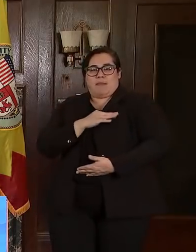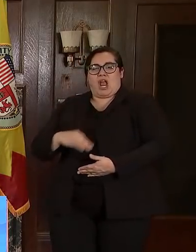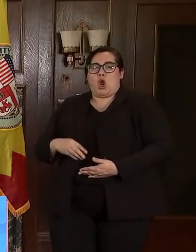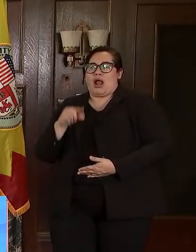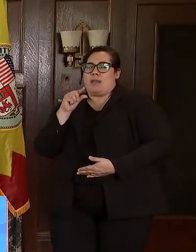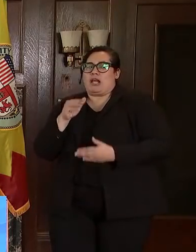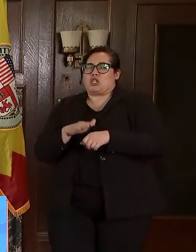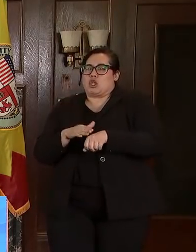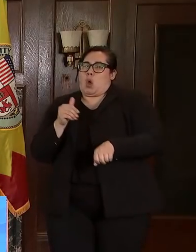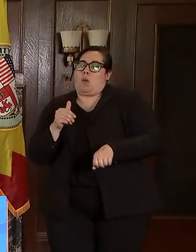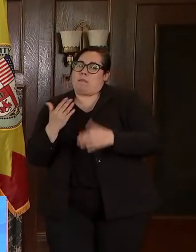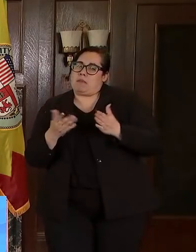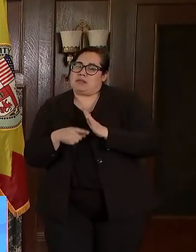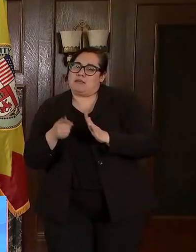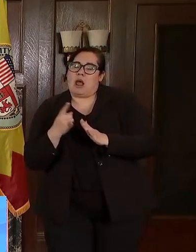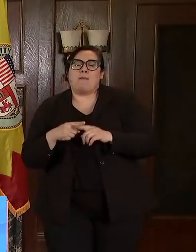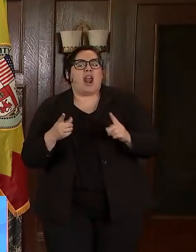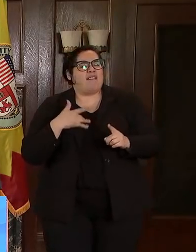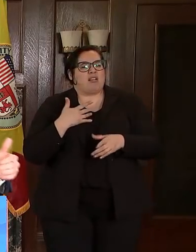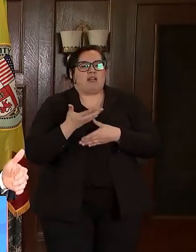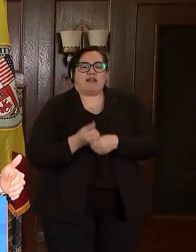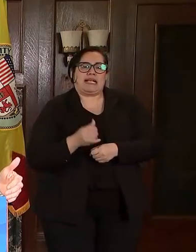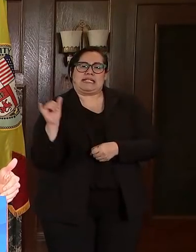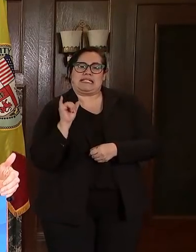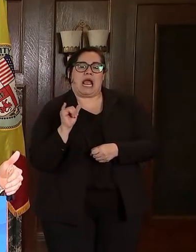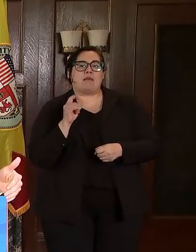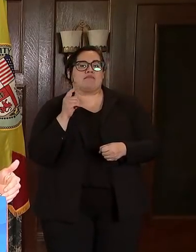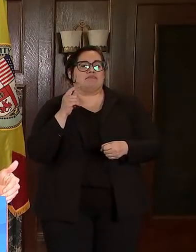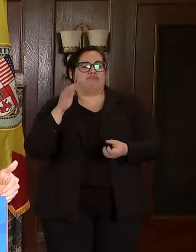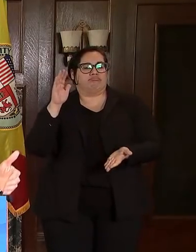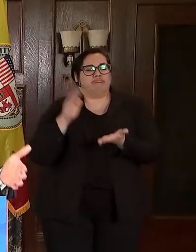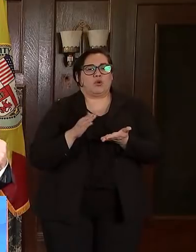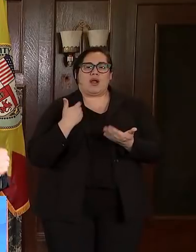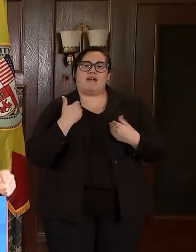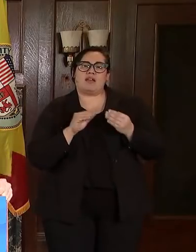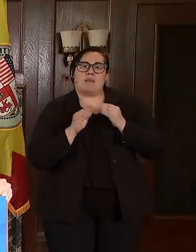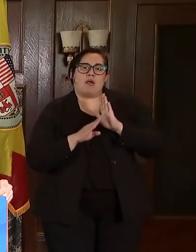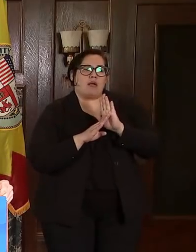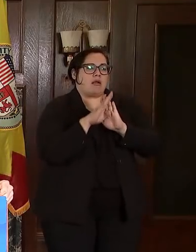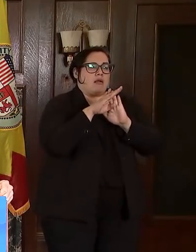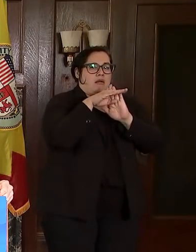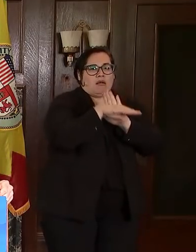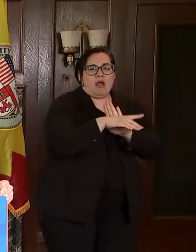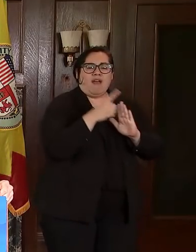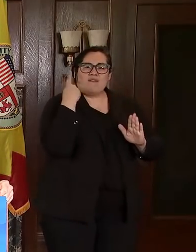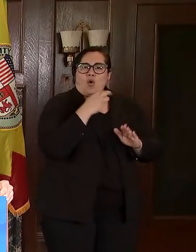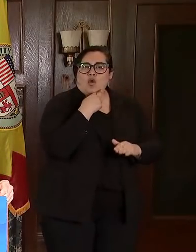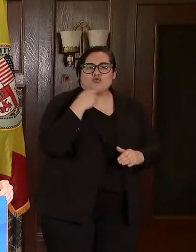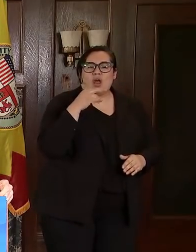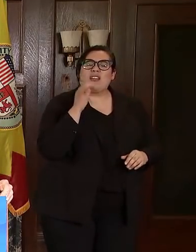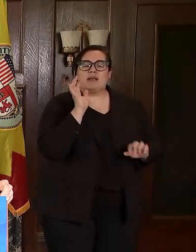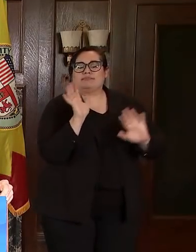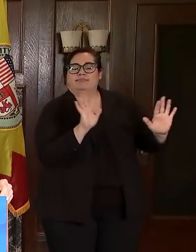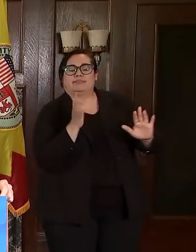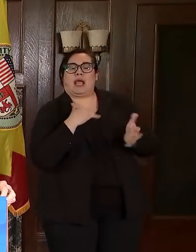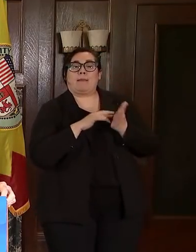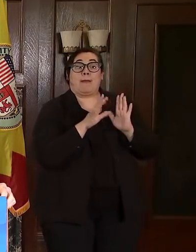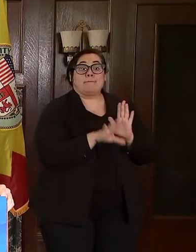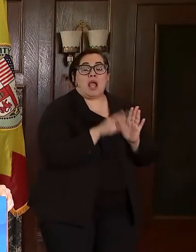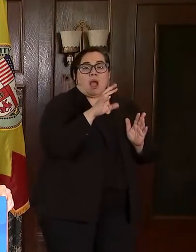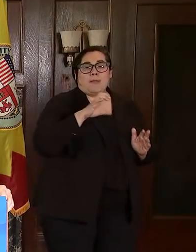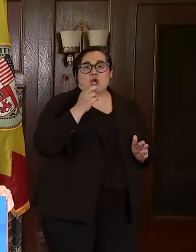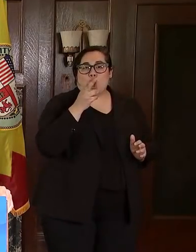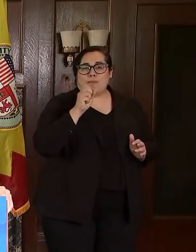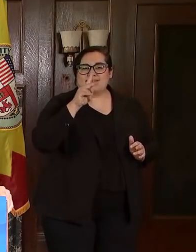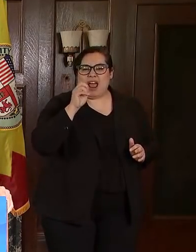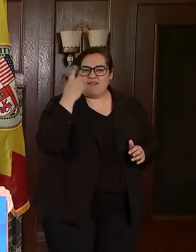feel confident that the same sort of drop-off that we have on the curb or pick-up on the curb that we have for restaurants is a safe enough activity for us to